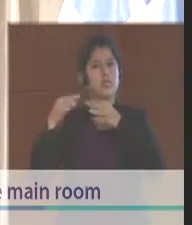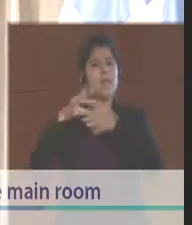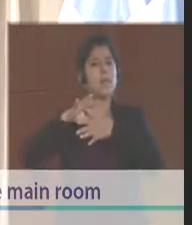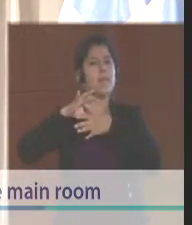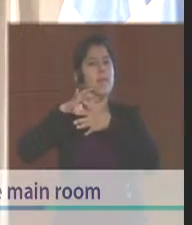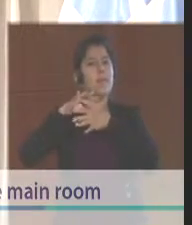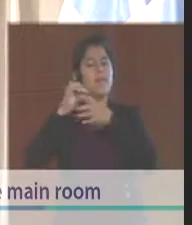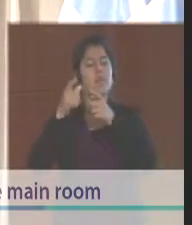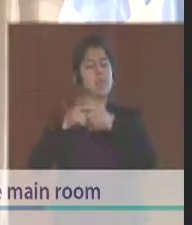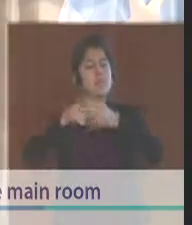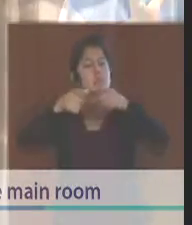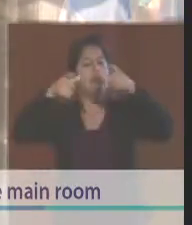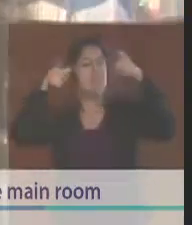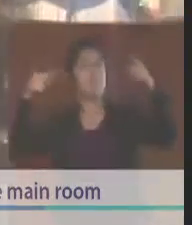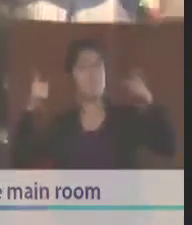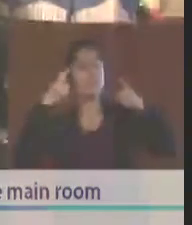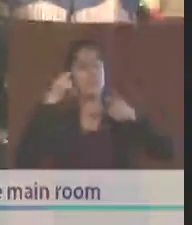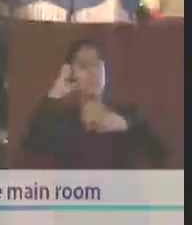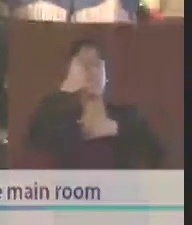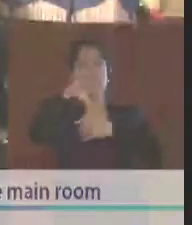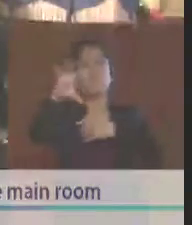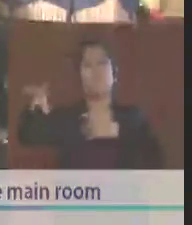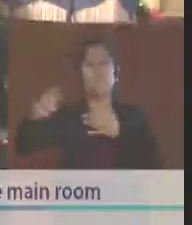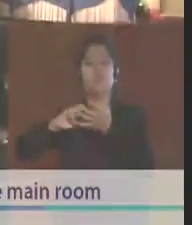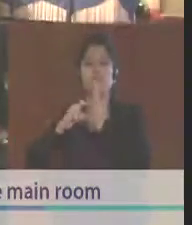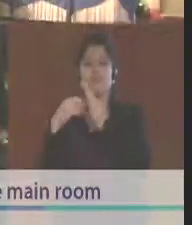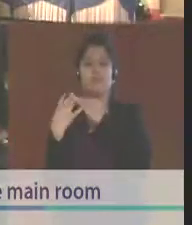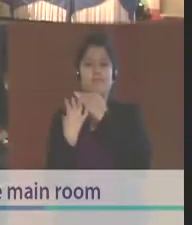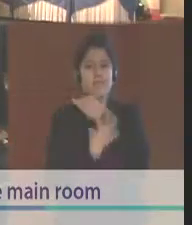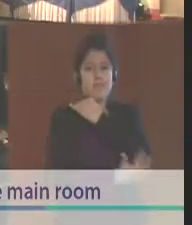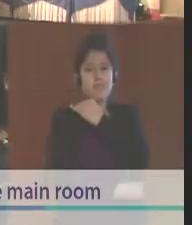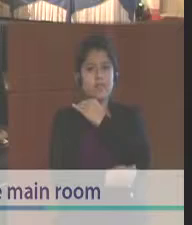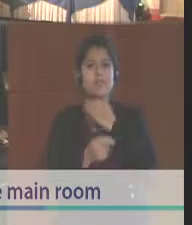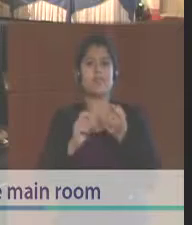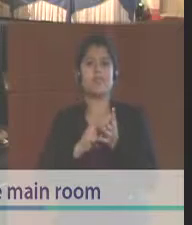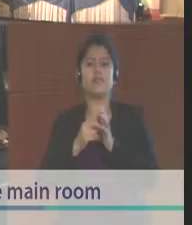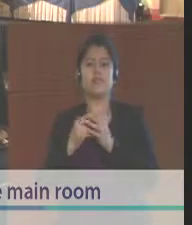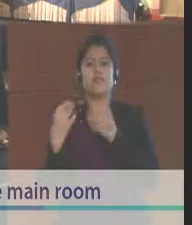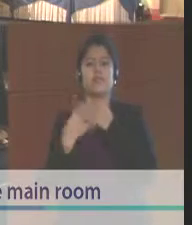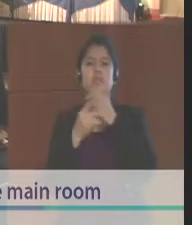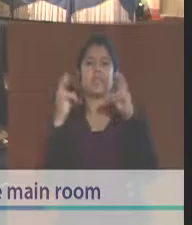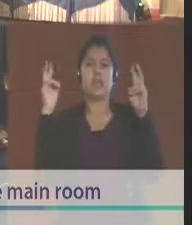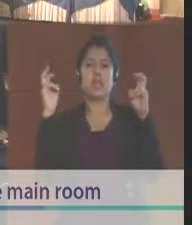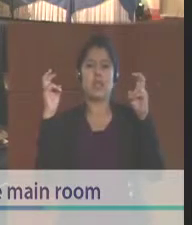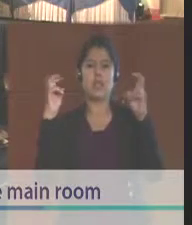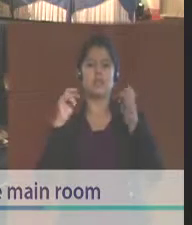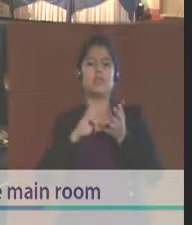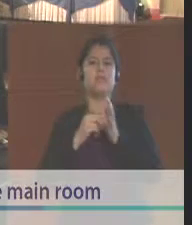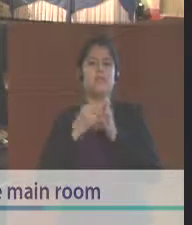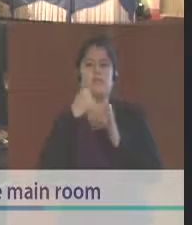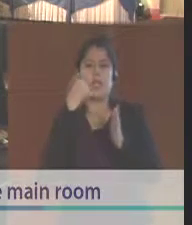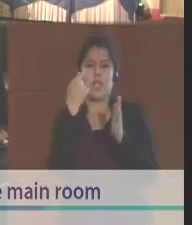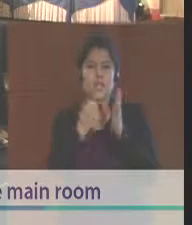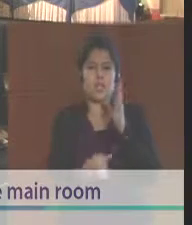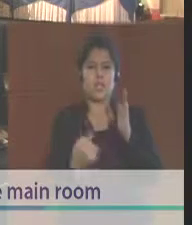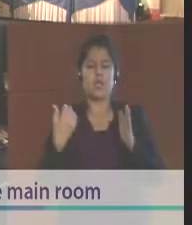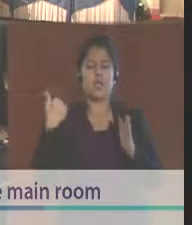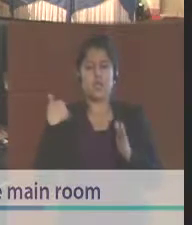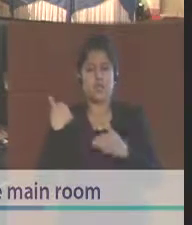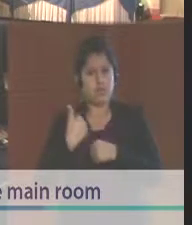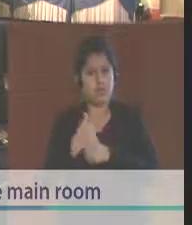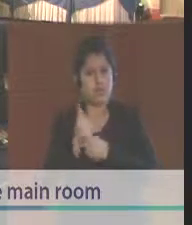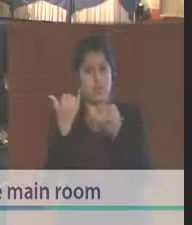a pending challenge is that of large population areas that are in a situation of poverty or